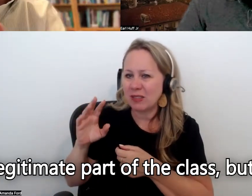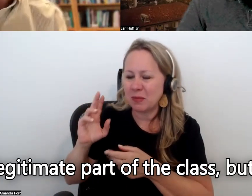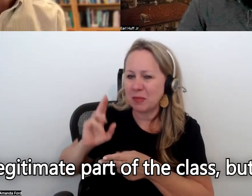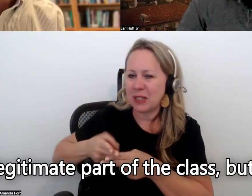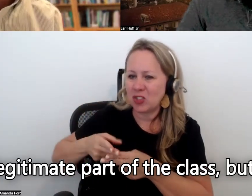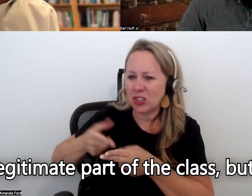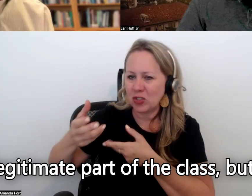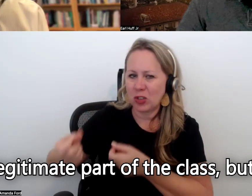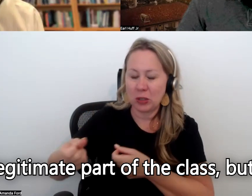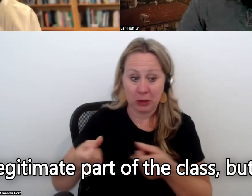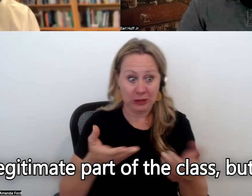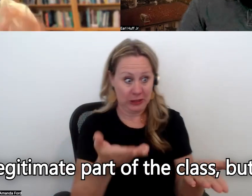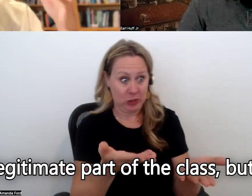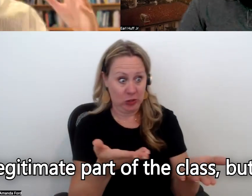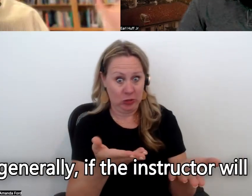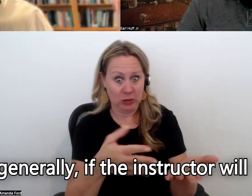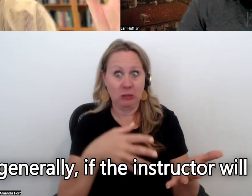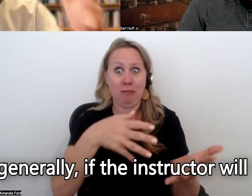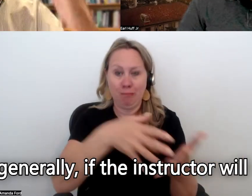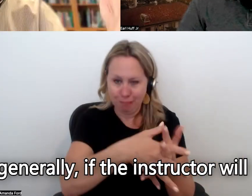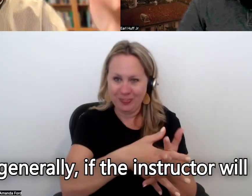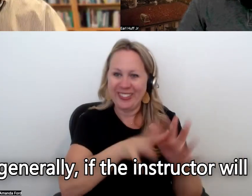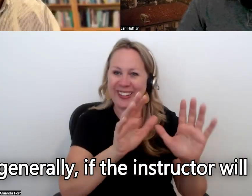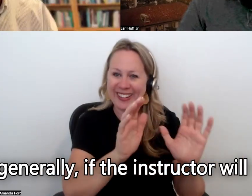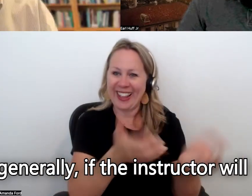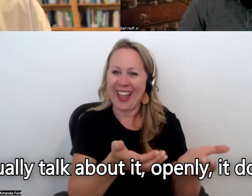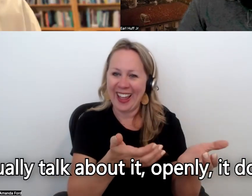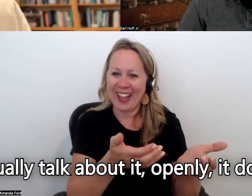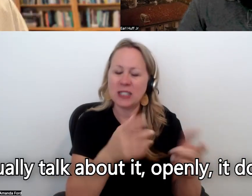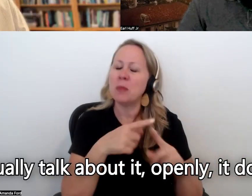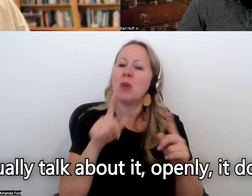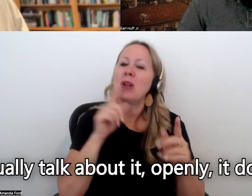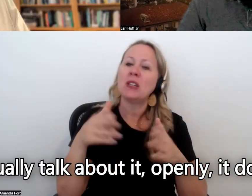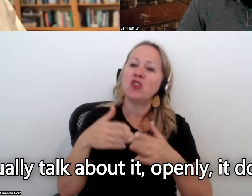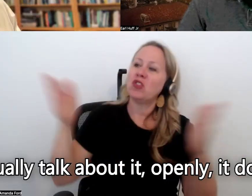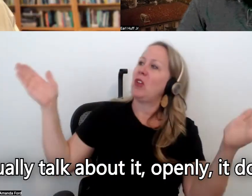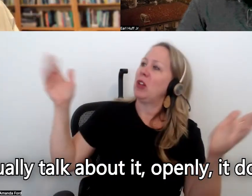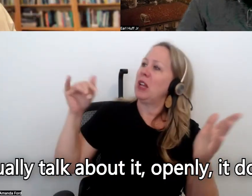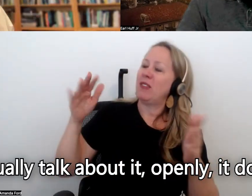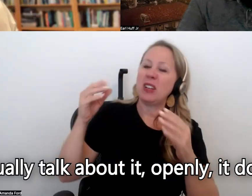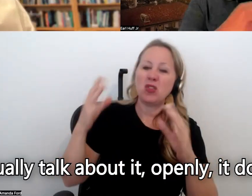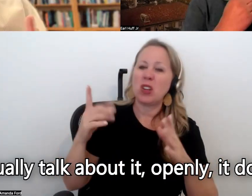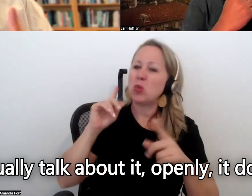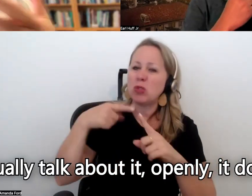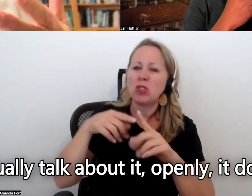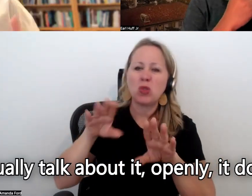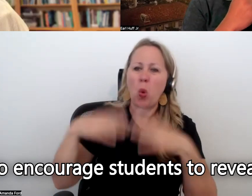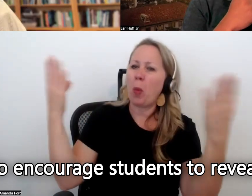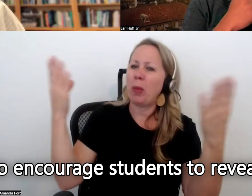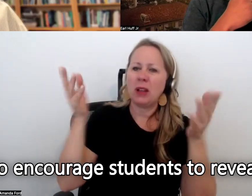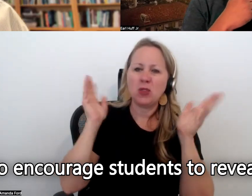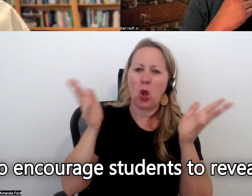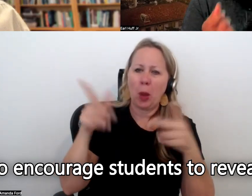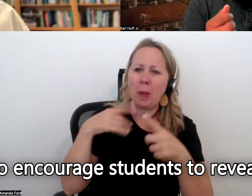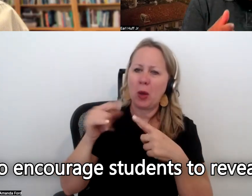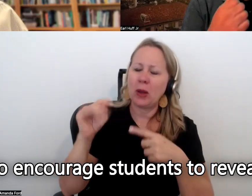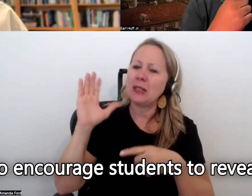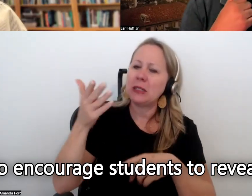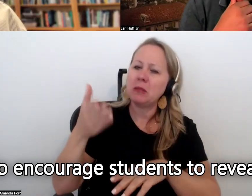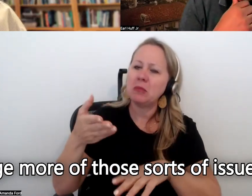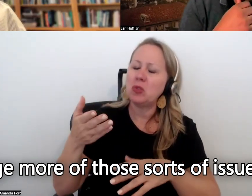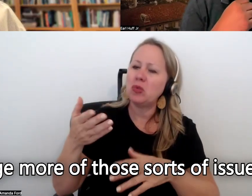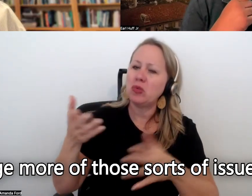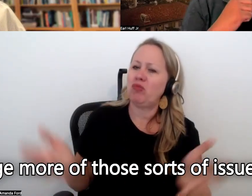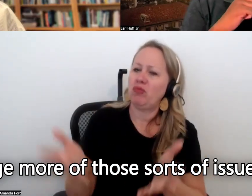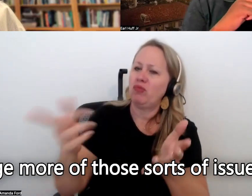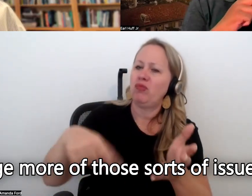here it's a legitimate part of the class, but generally, if the instructor will actually talk about it openly, it does tend to encourage students to